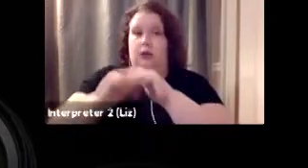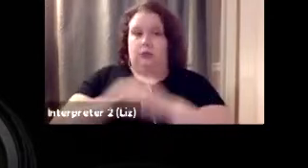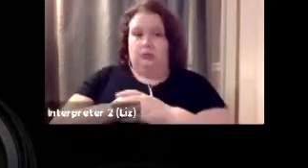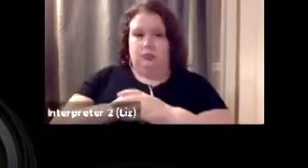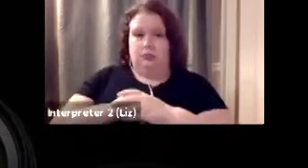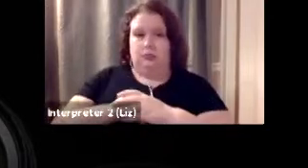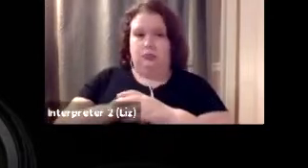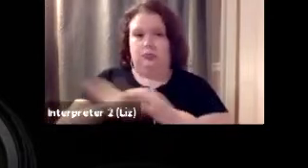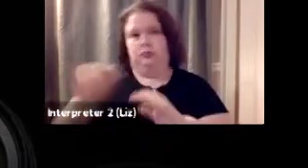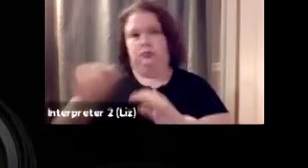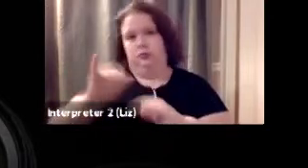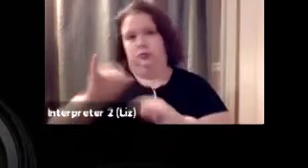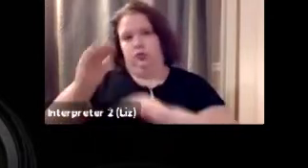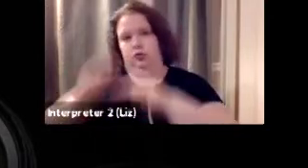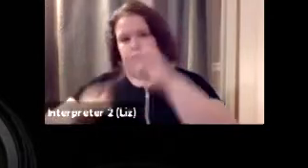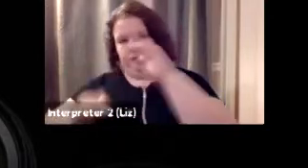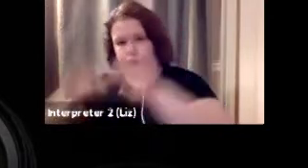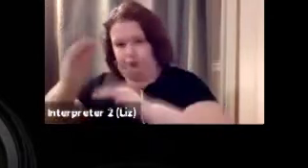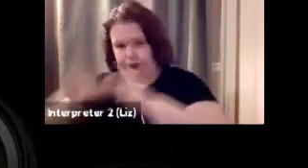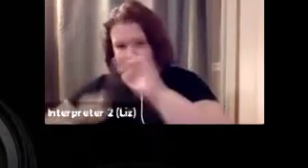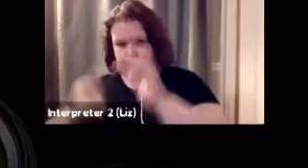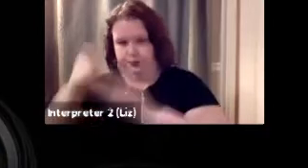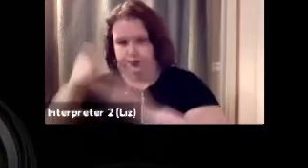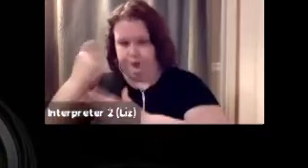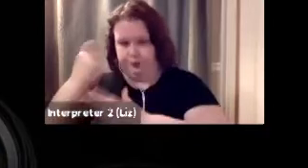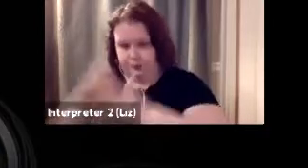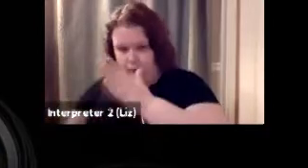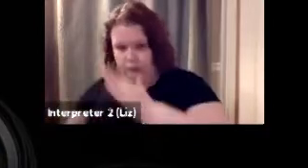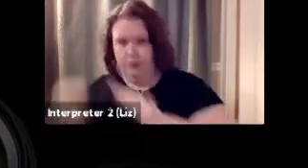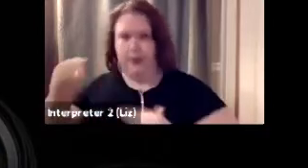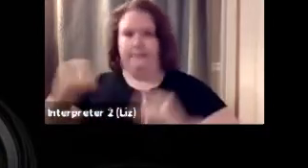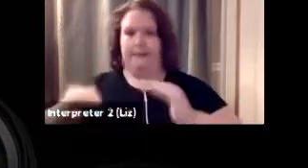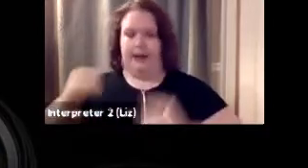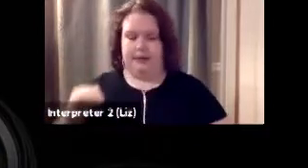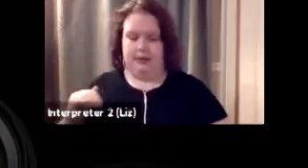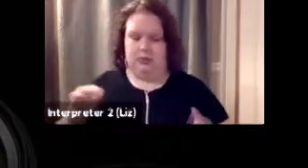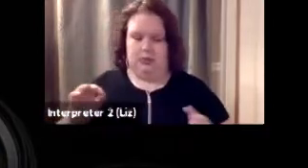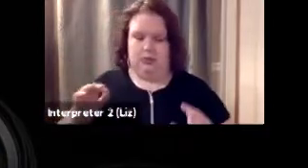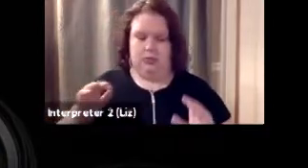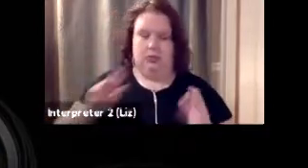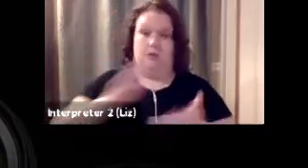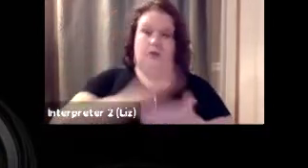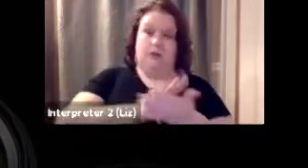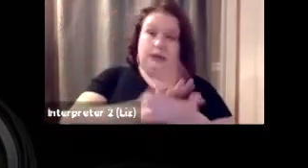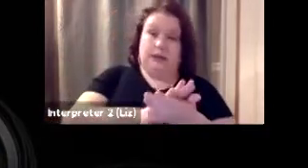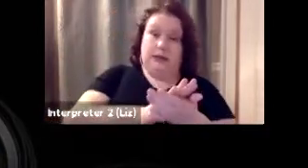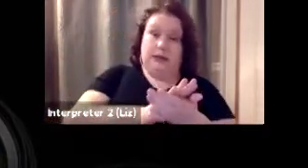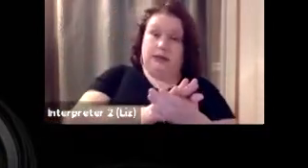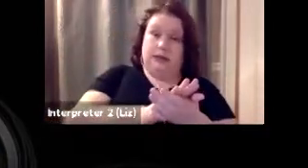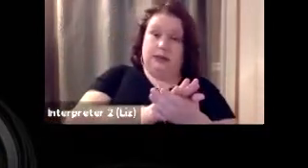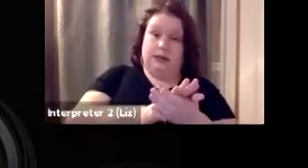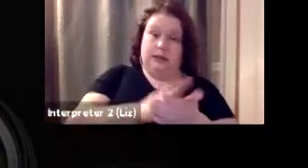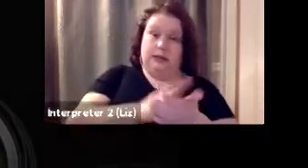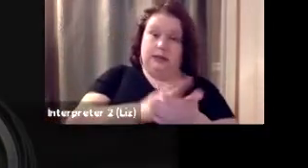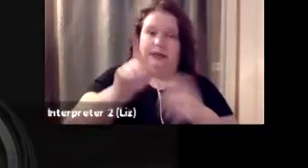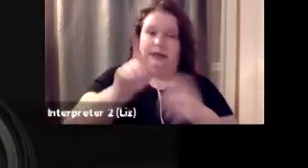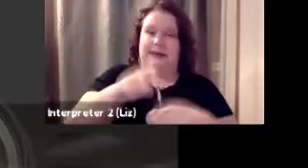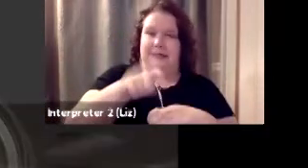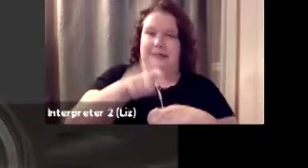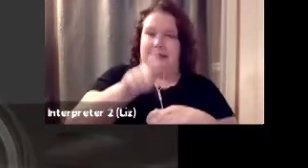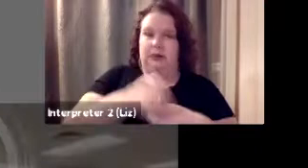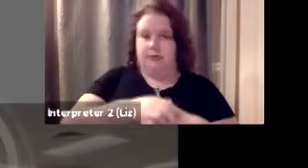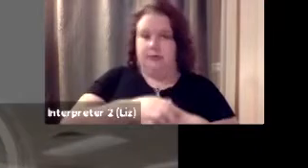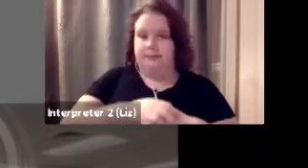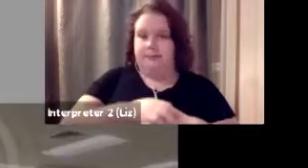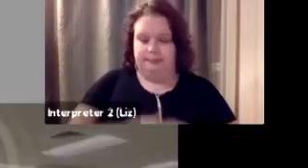balancing, you know, the facility conditions assessment needs and the learning opportunities needs. If we can go to the next slide.